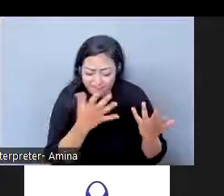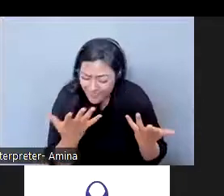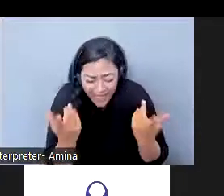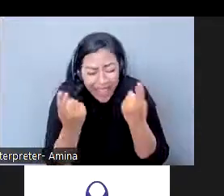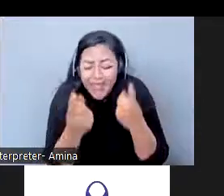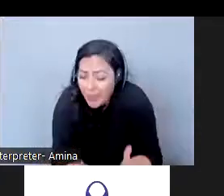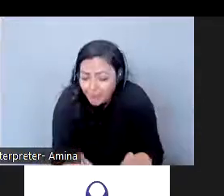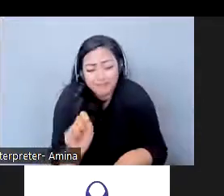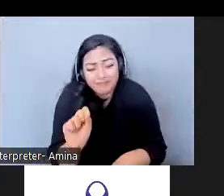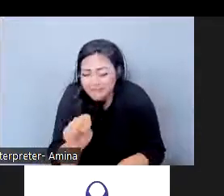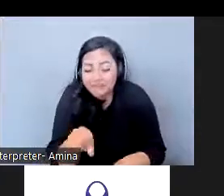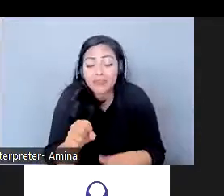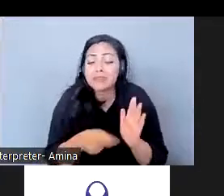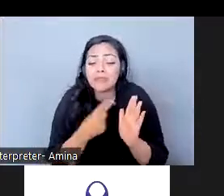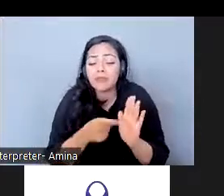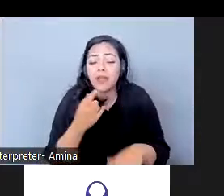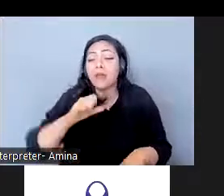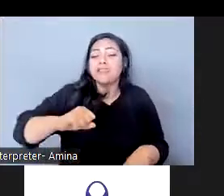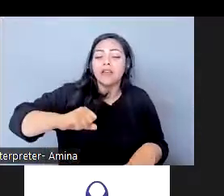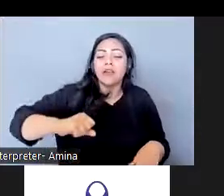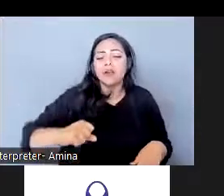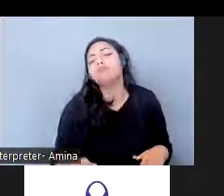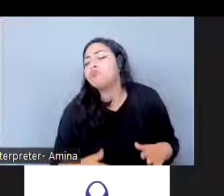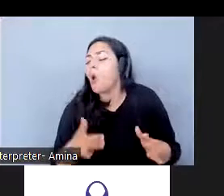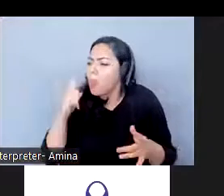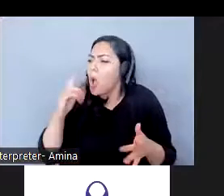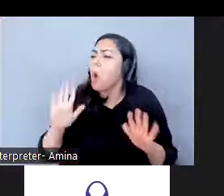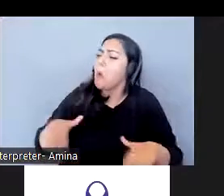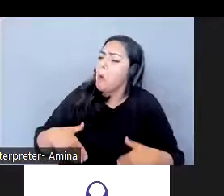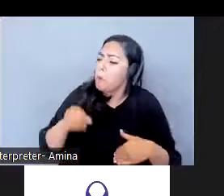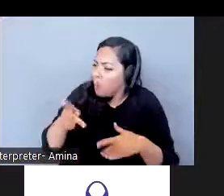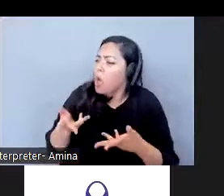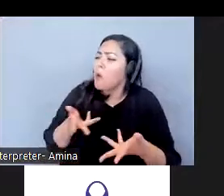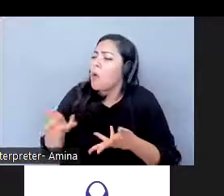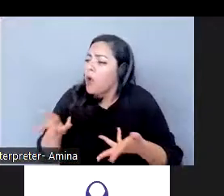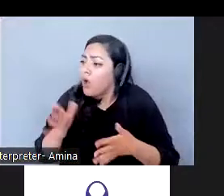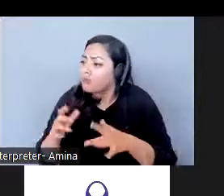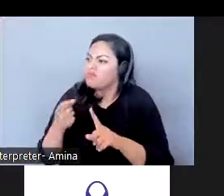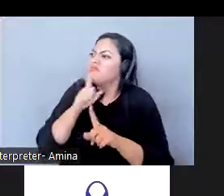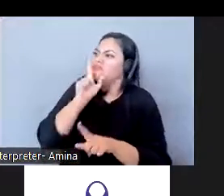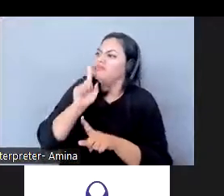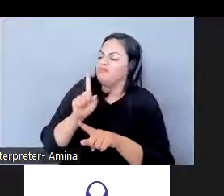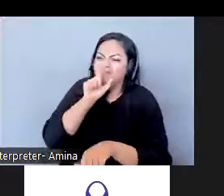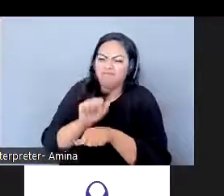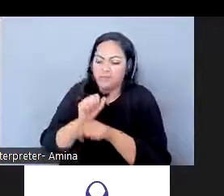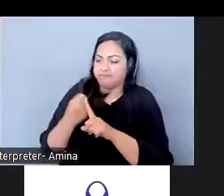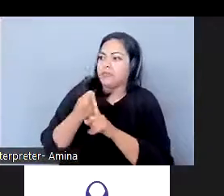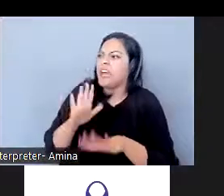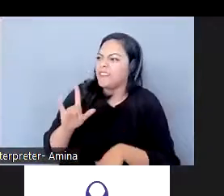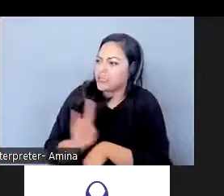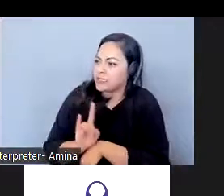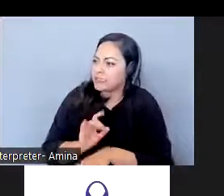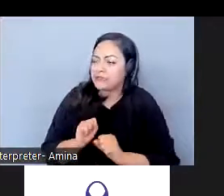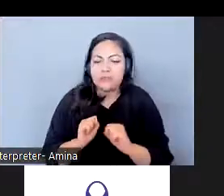things happen. Sometimes you let your guard down for a split second. You never want to be ashamed. You don't have to be ashamed. You become a victim.